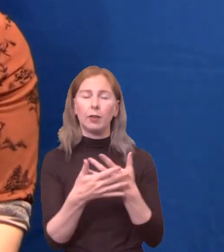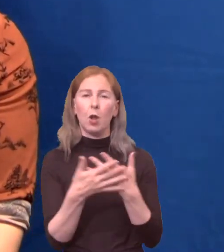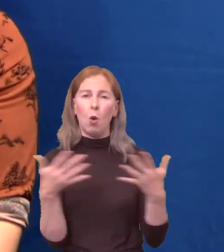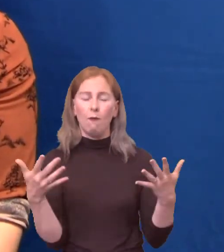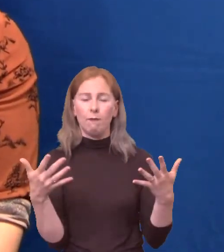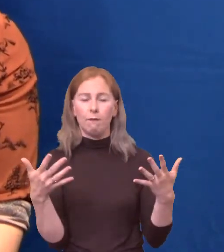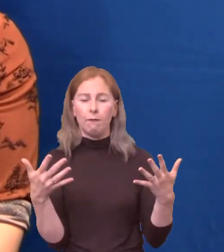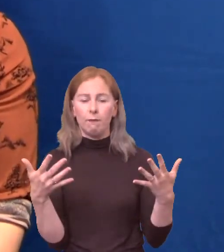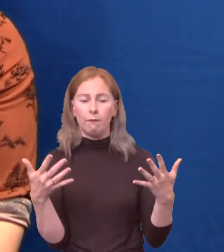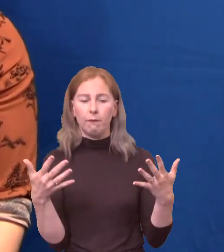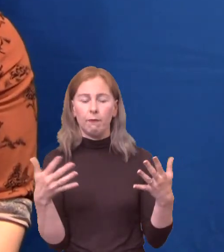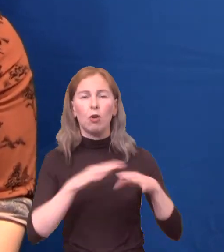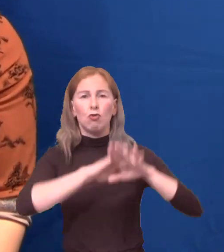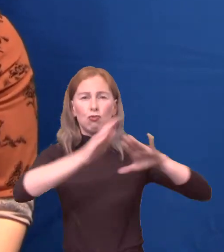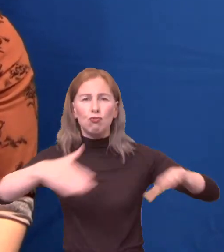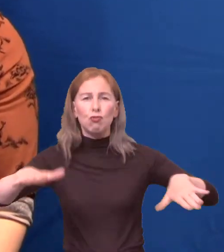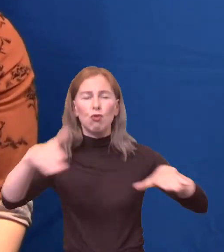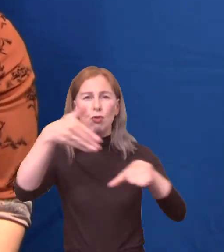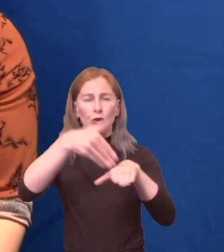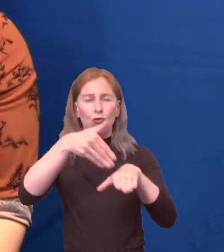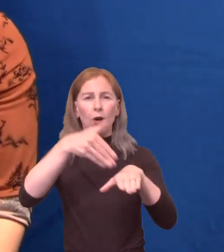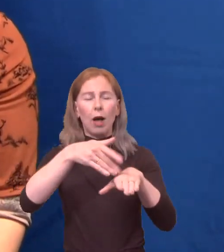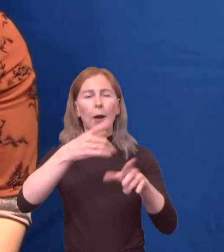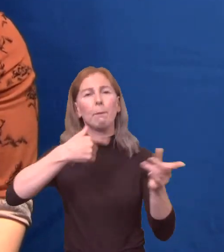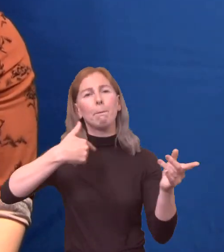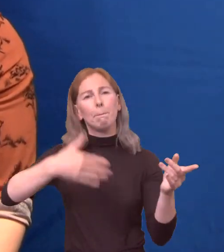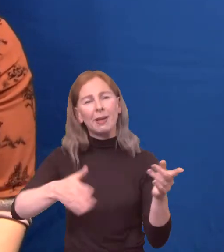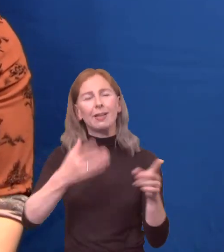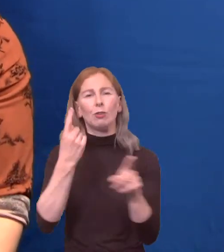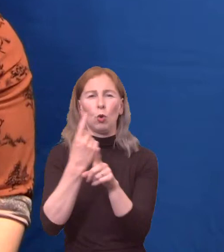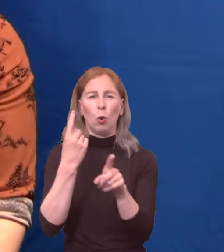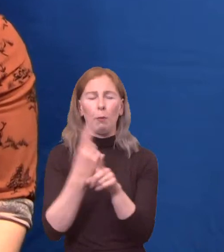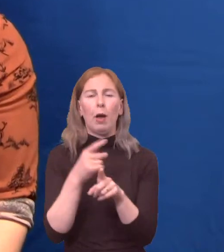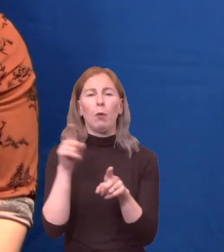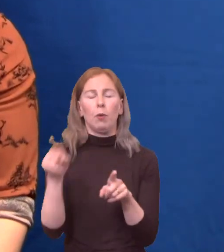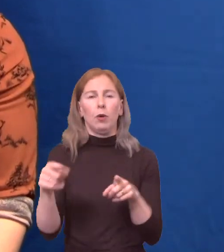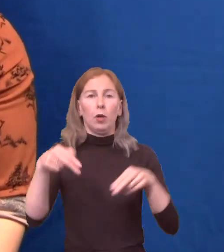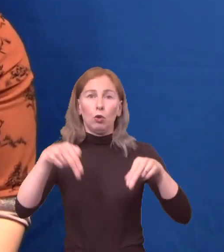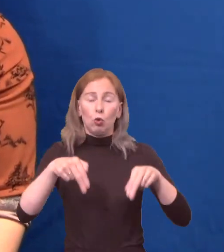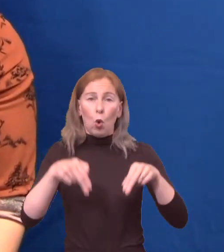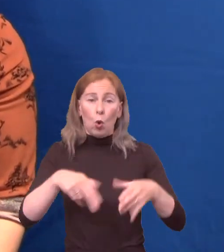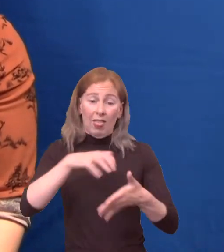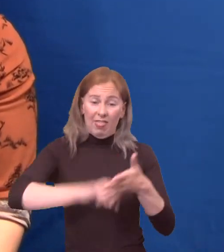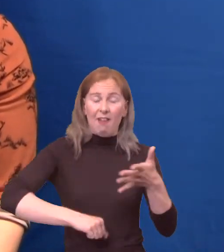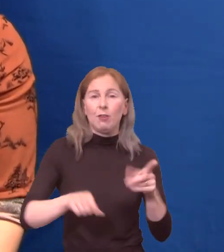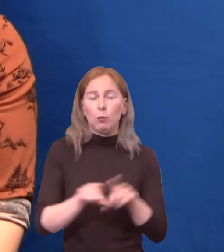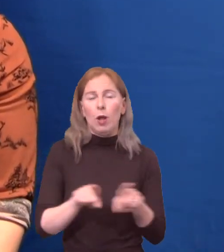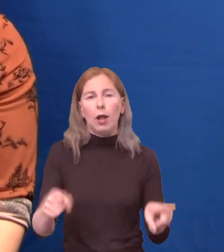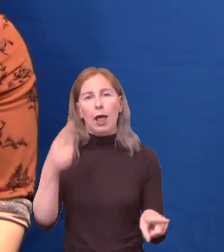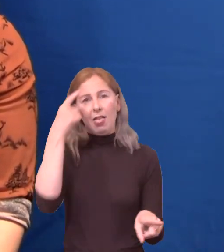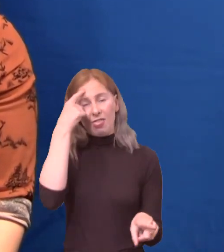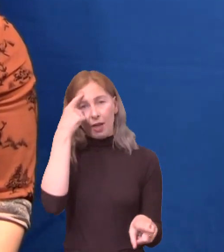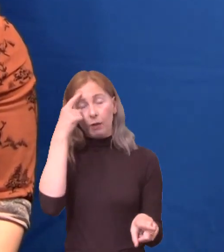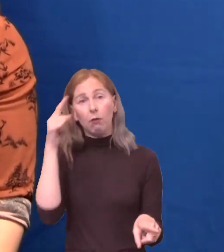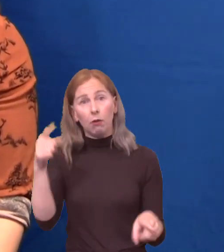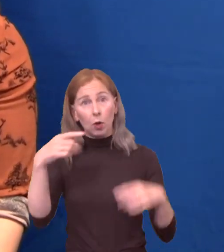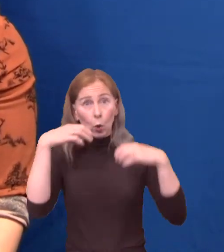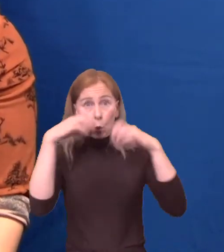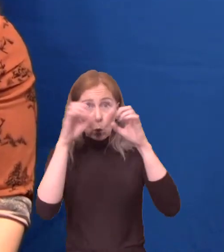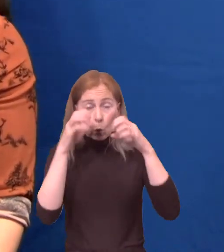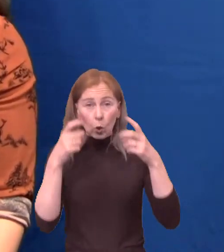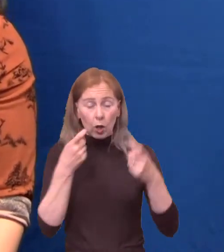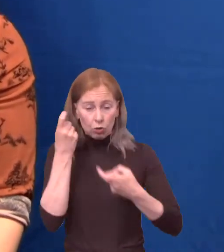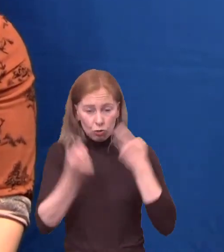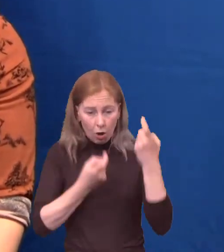terms of rural crime. And because there's been, my understanding is there's been a 115% increase in Google searches